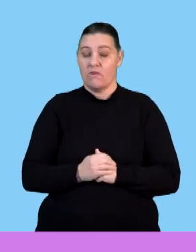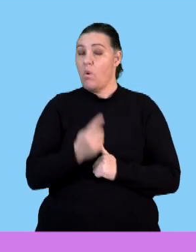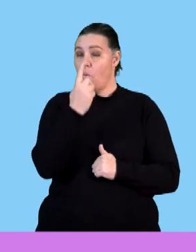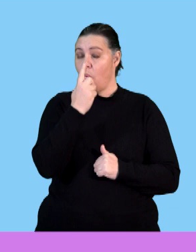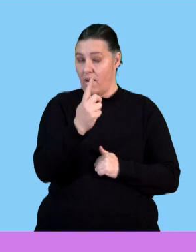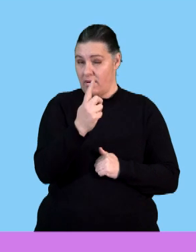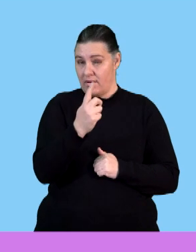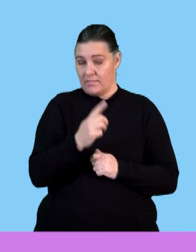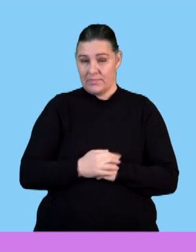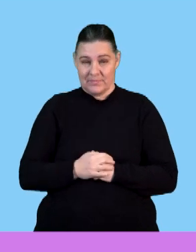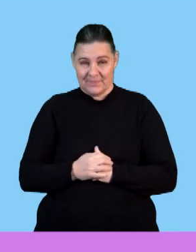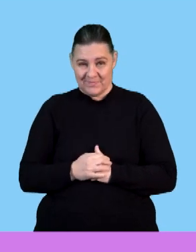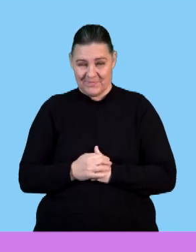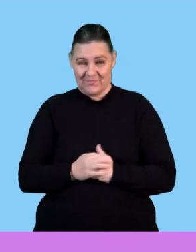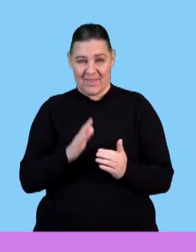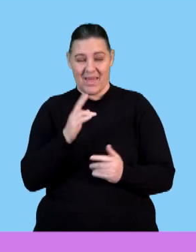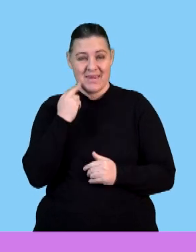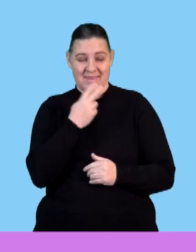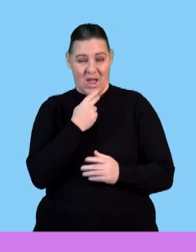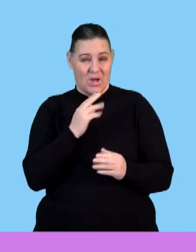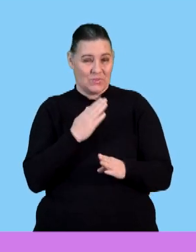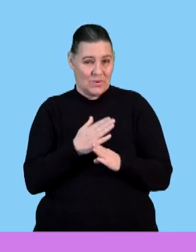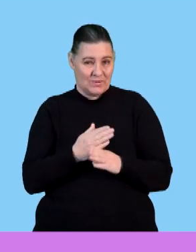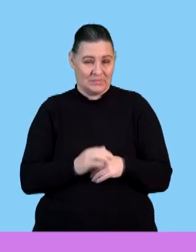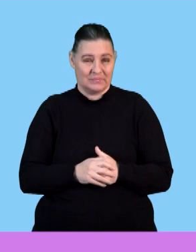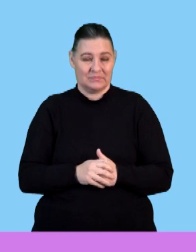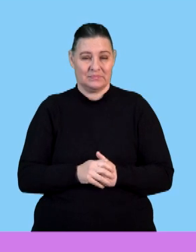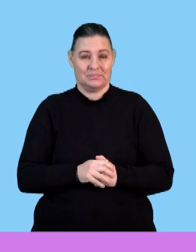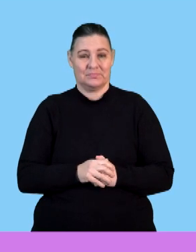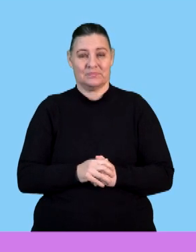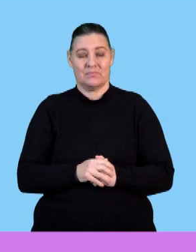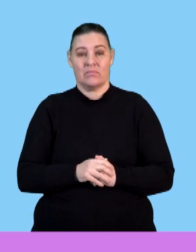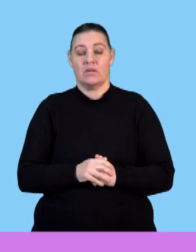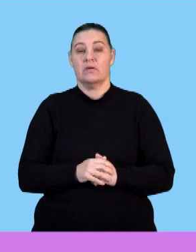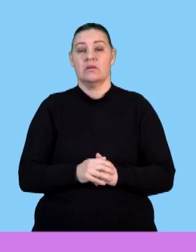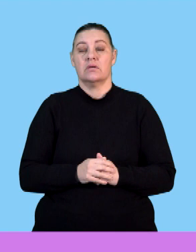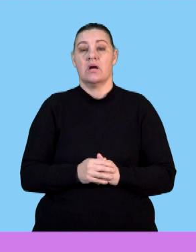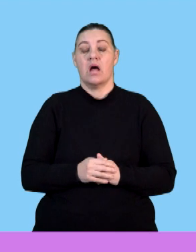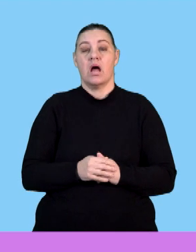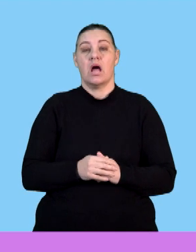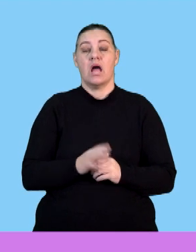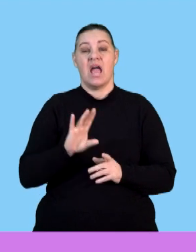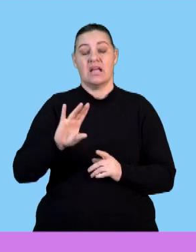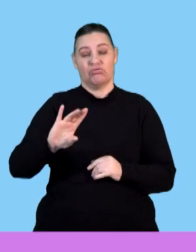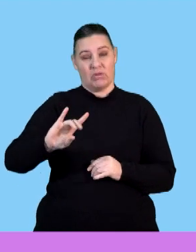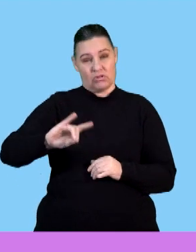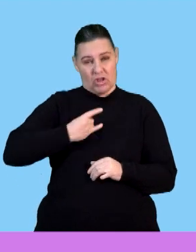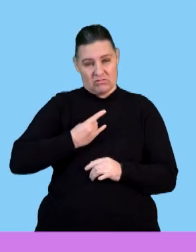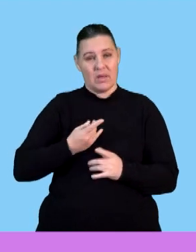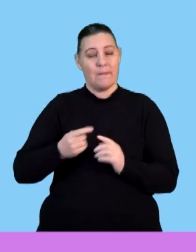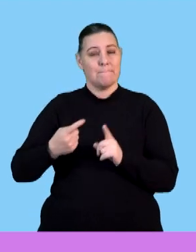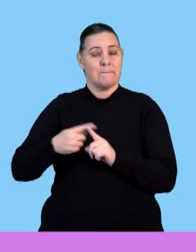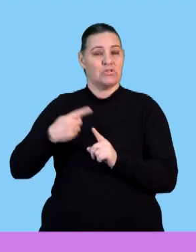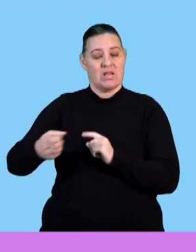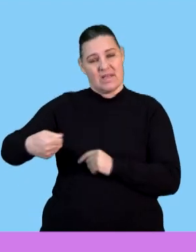R10.99 per unit. Nice work. Let's move along. How much change must the cashier give back to